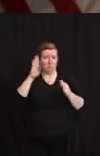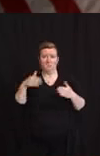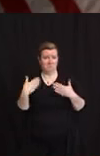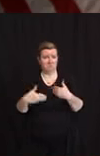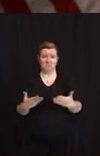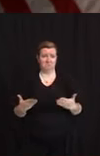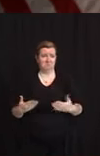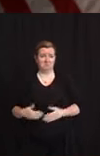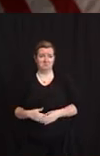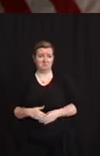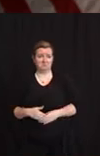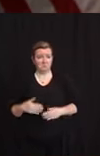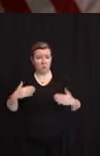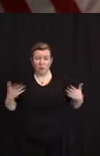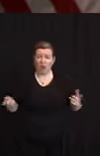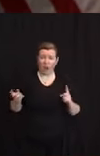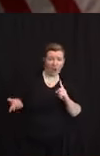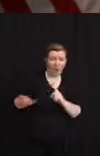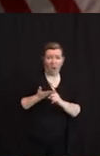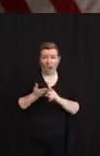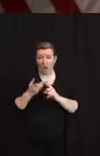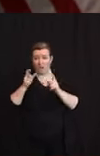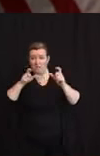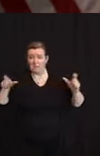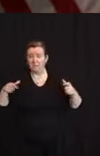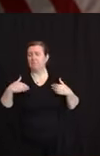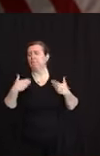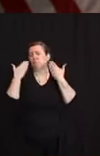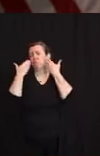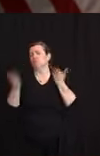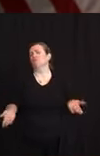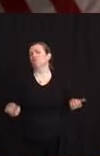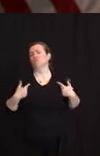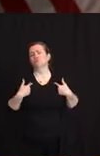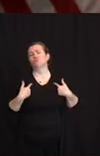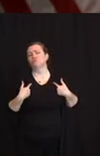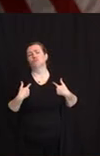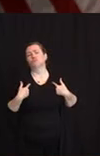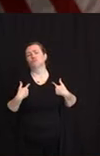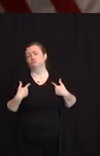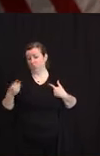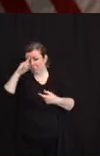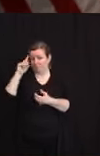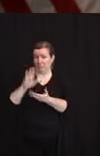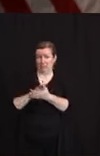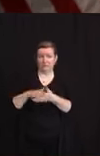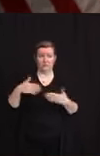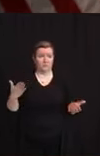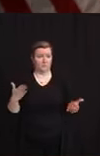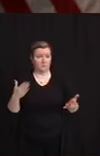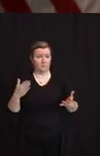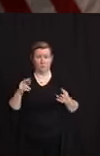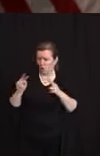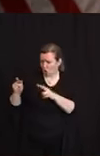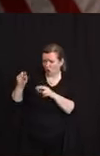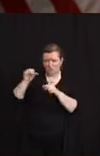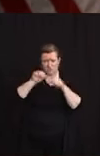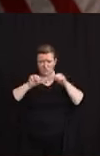but I do think people believe when you make decisions based on science, fact,